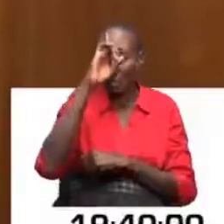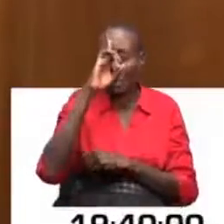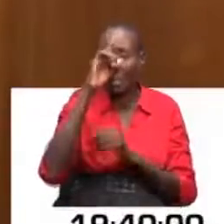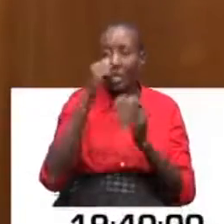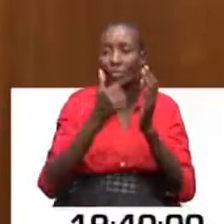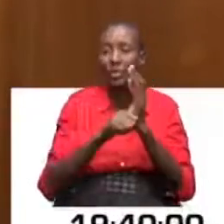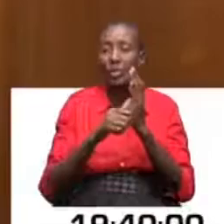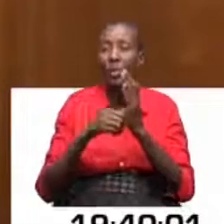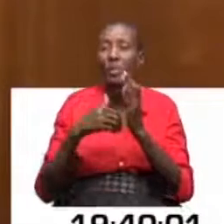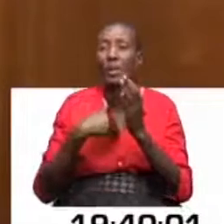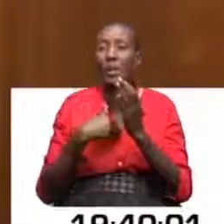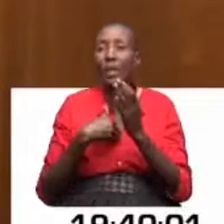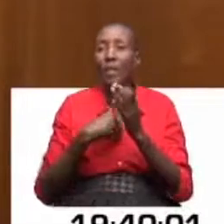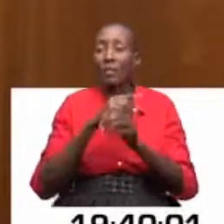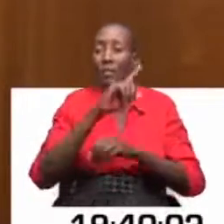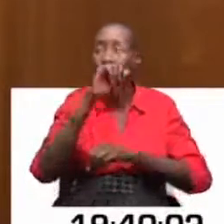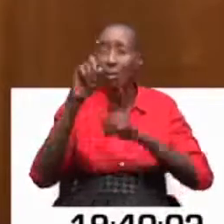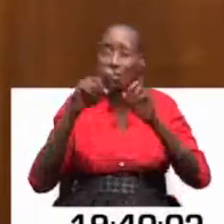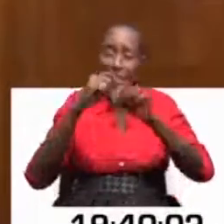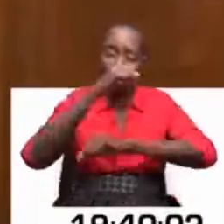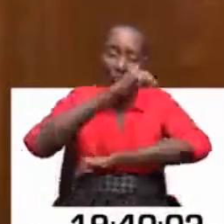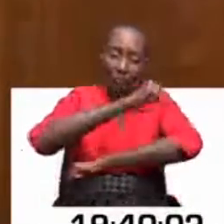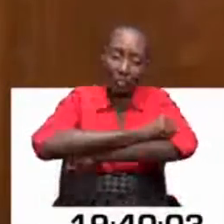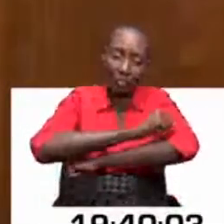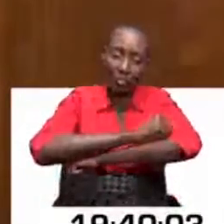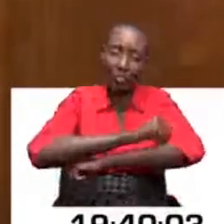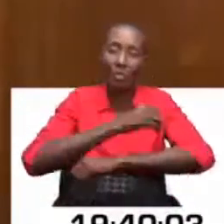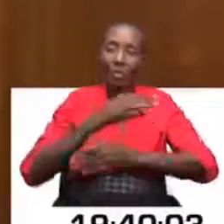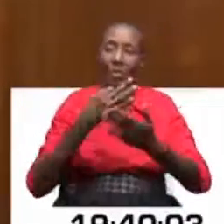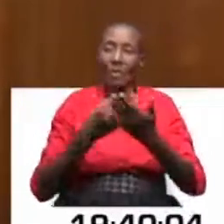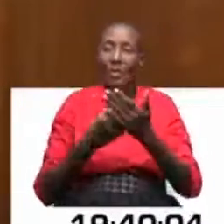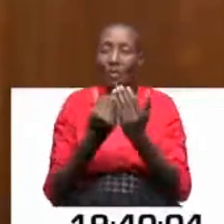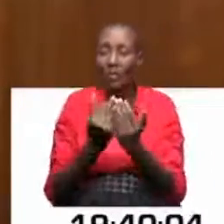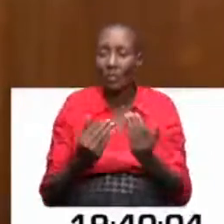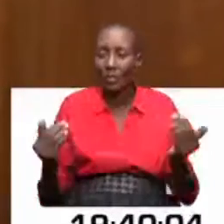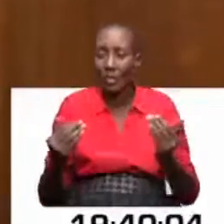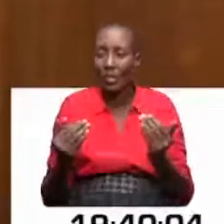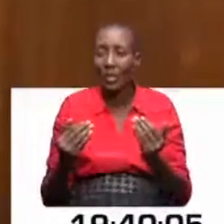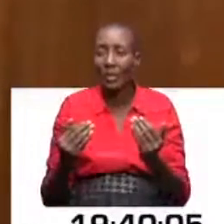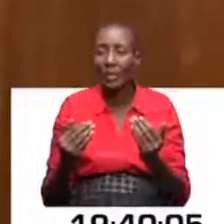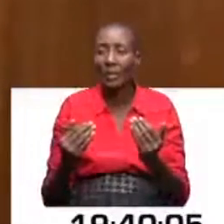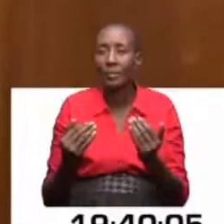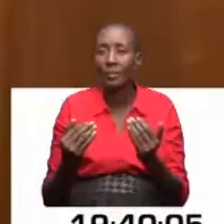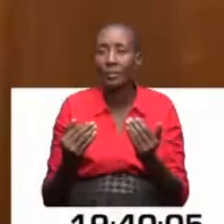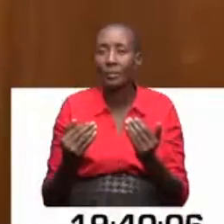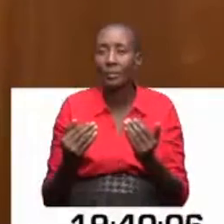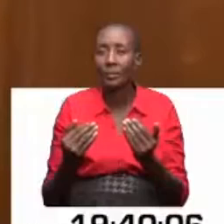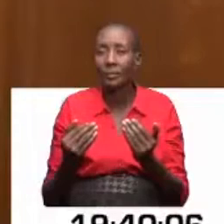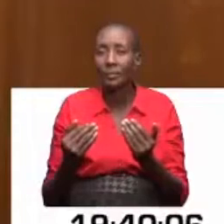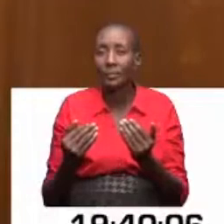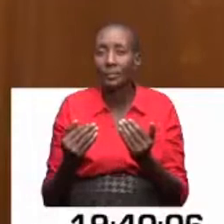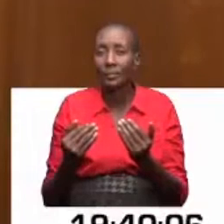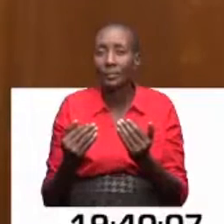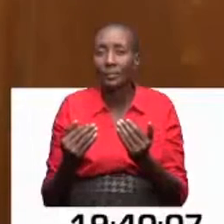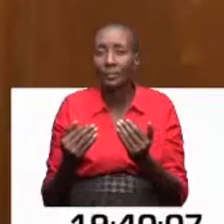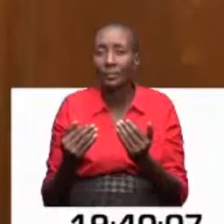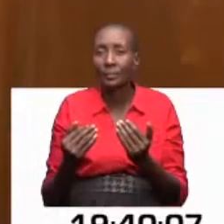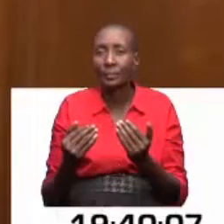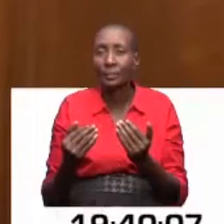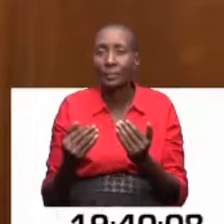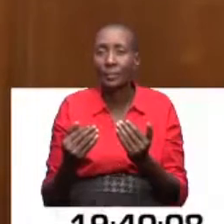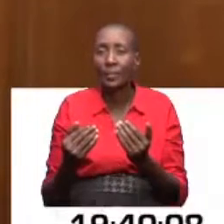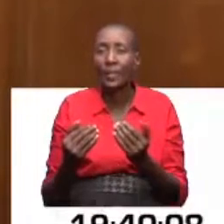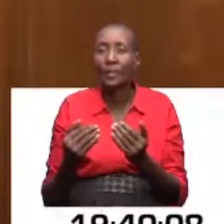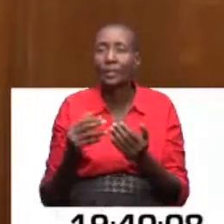settling questions of school fees for her children and the general upkeep of the children and uh as a